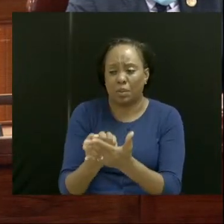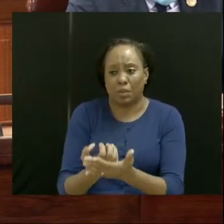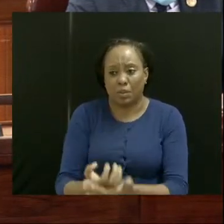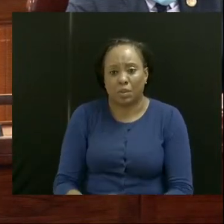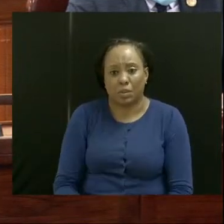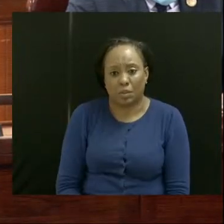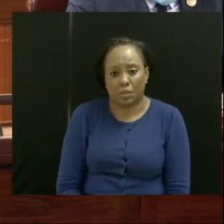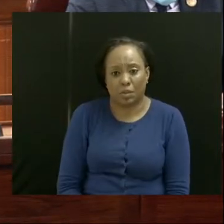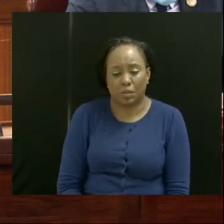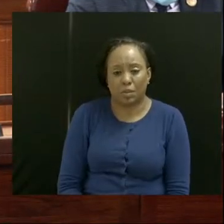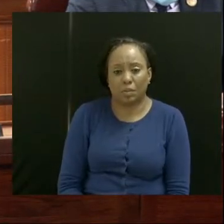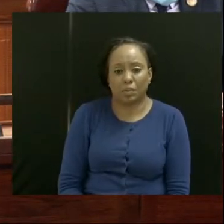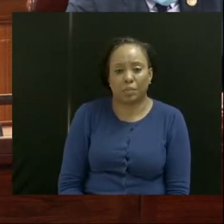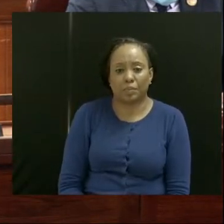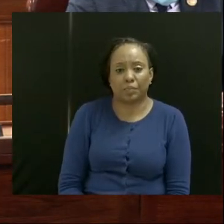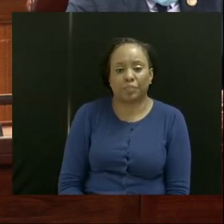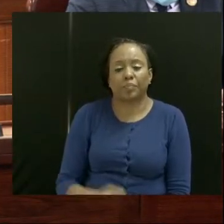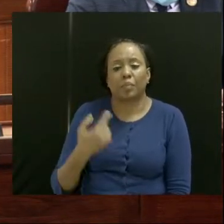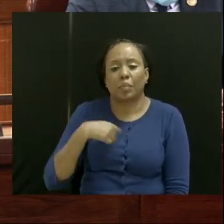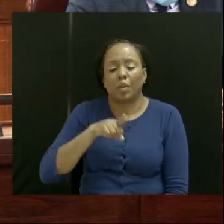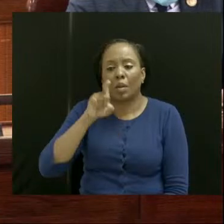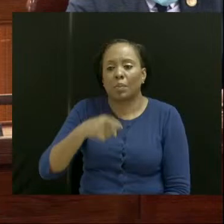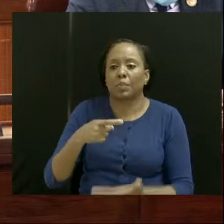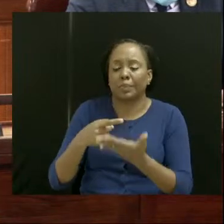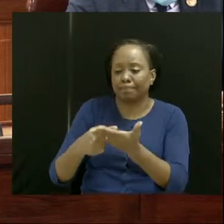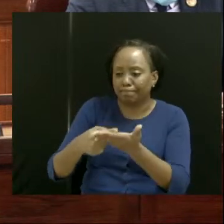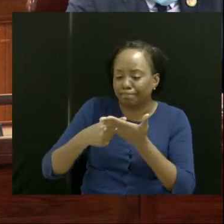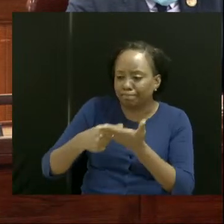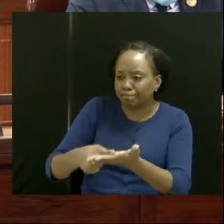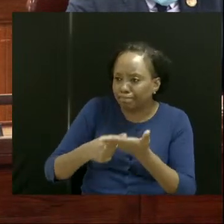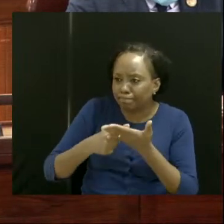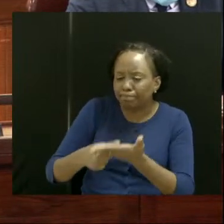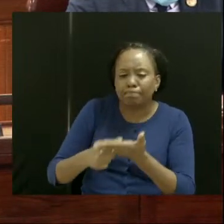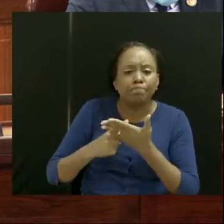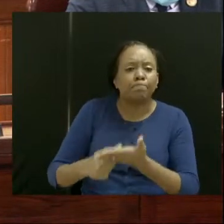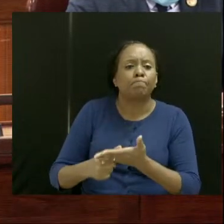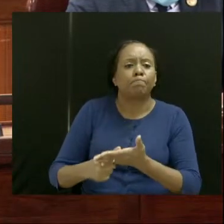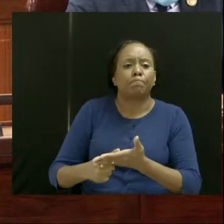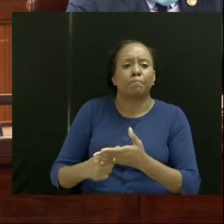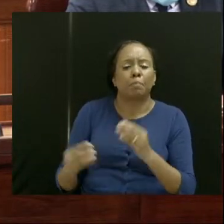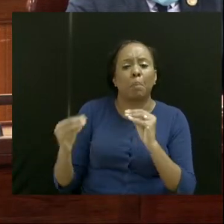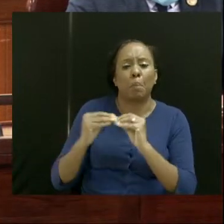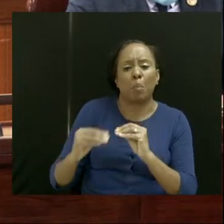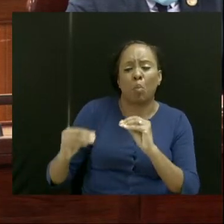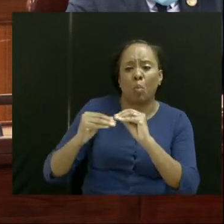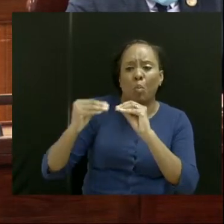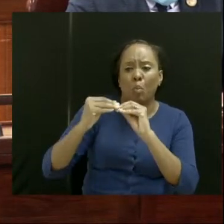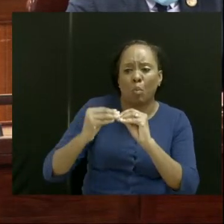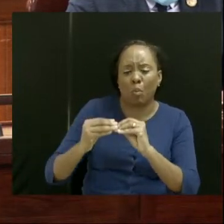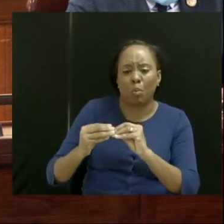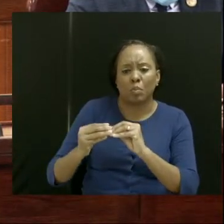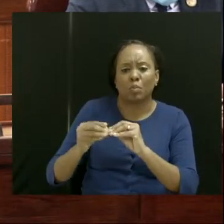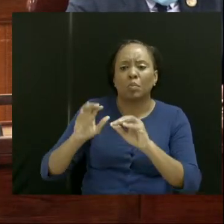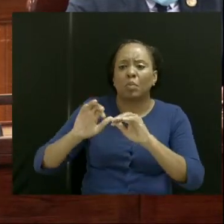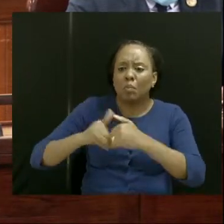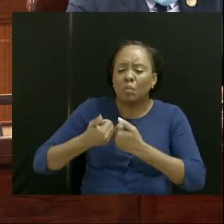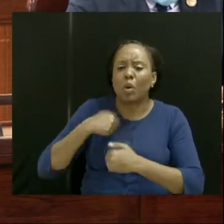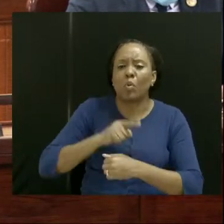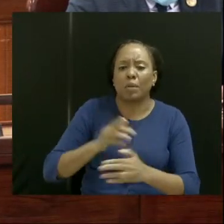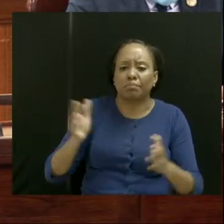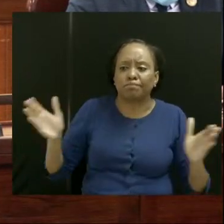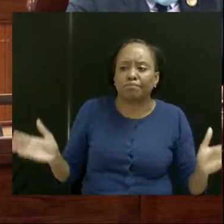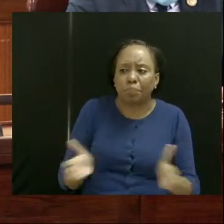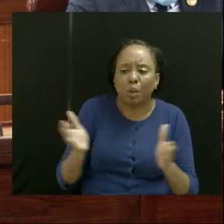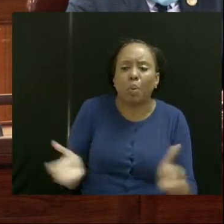public arena, and it should be the focus of the media articles and editorials. How do we resuscitate the